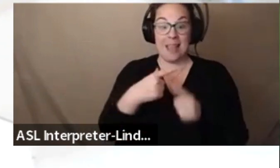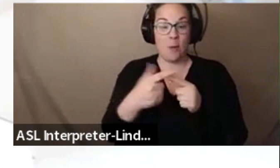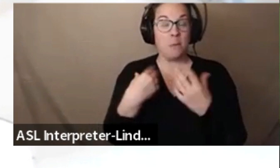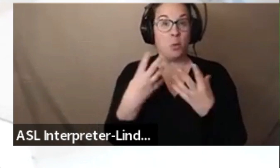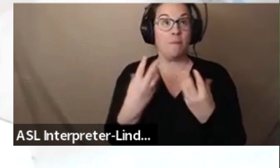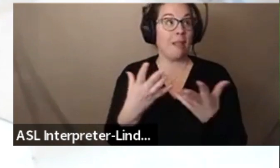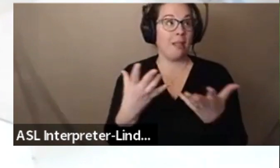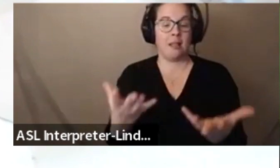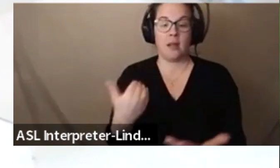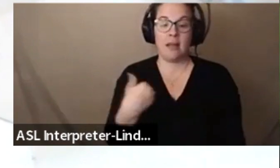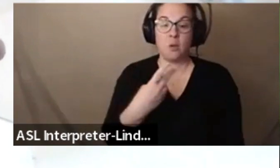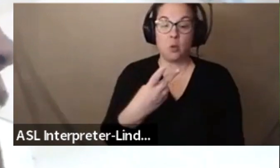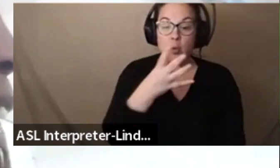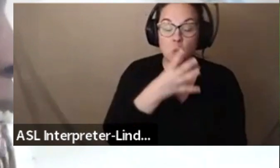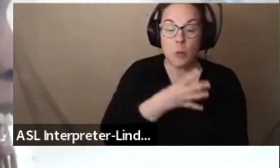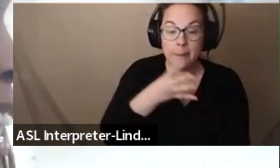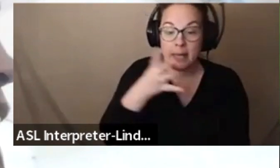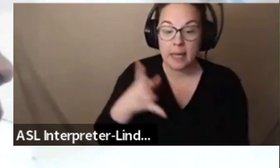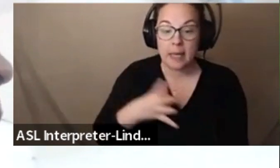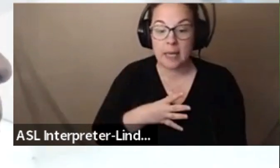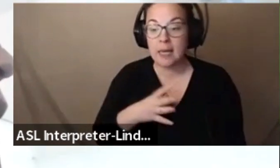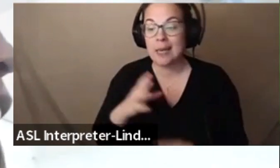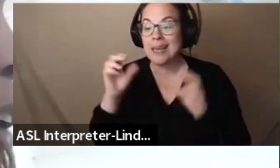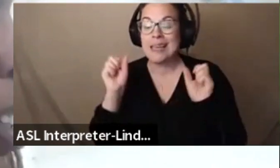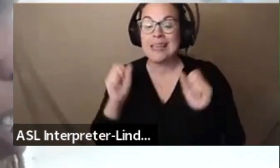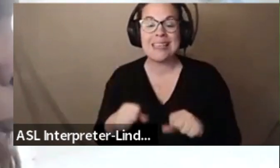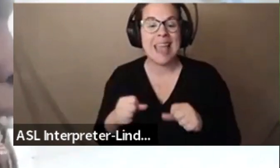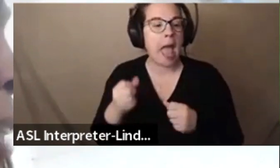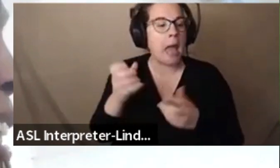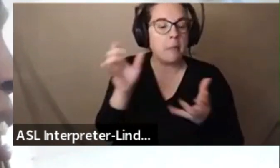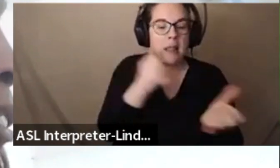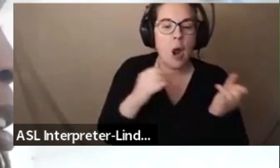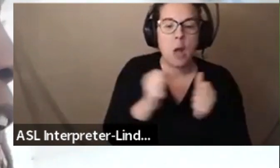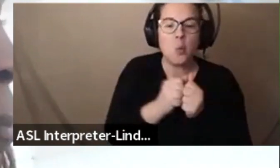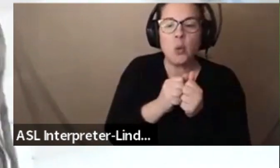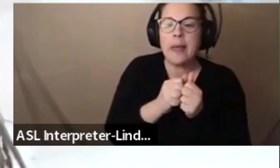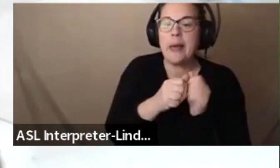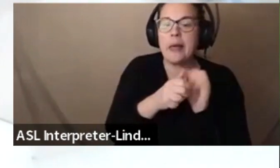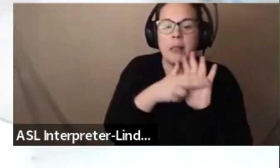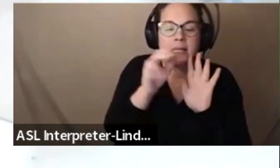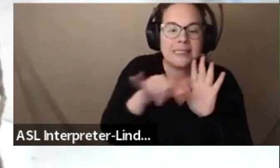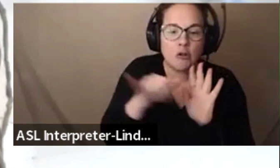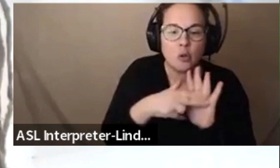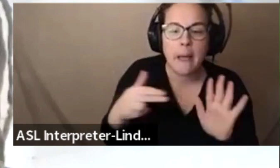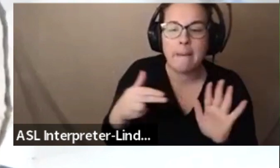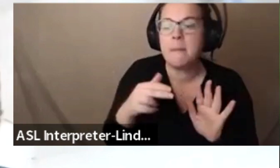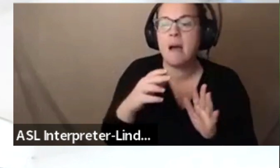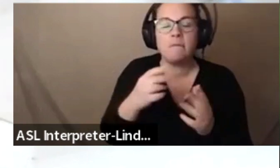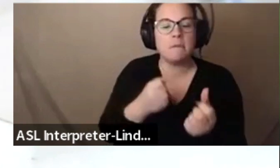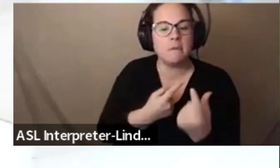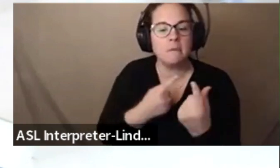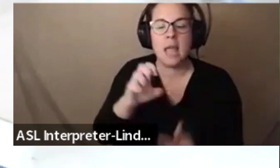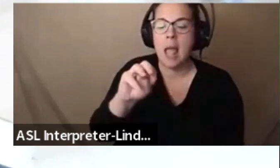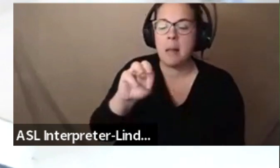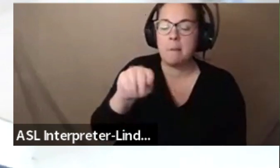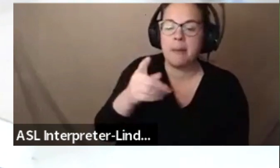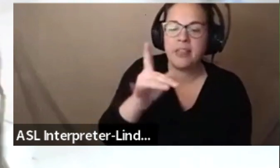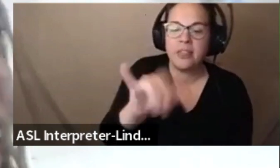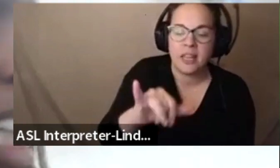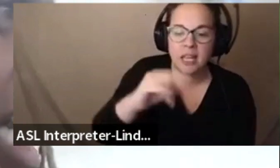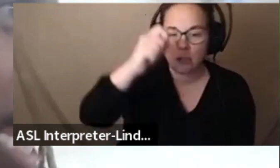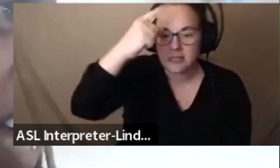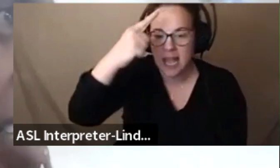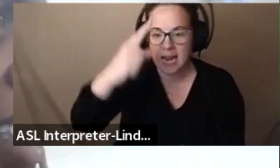this beautiful thing of these two women, and you can play with the stereotypes of empathy and